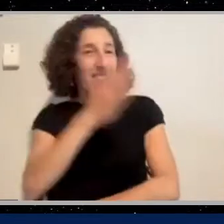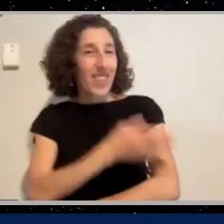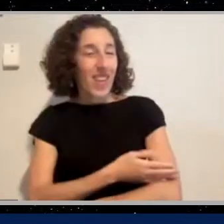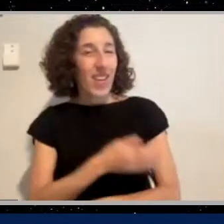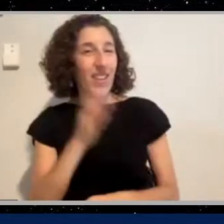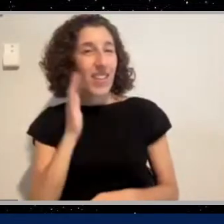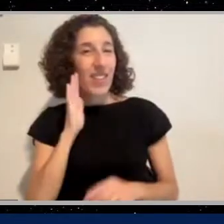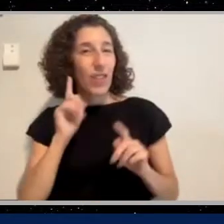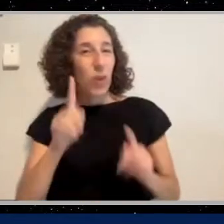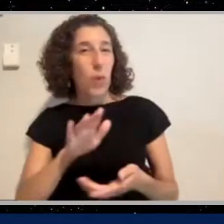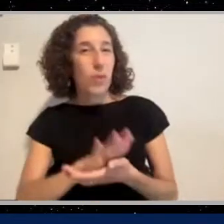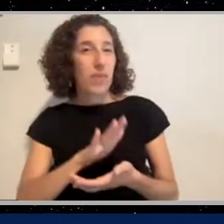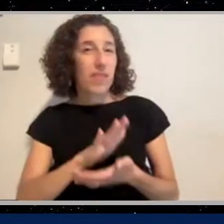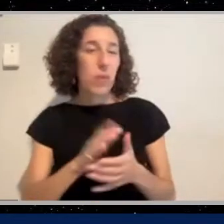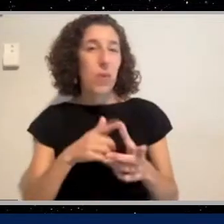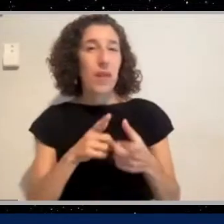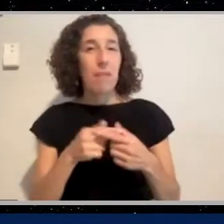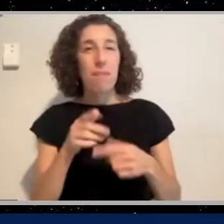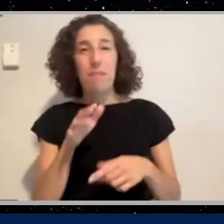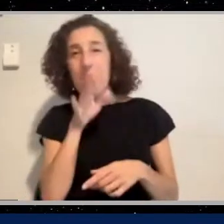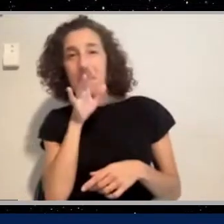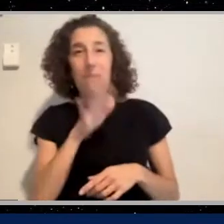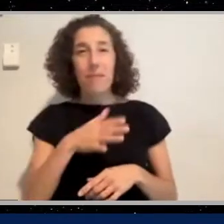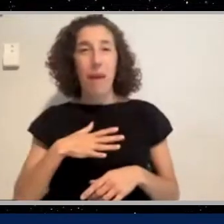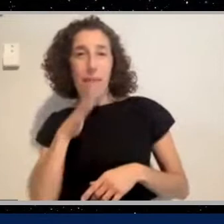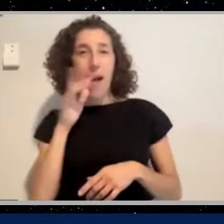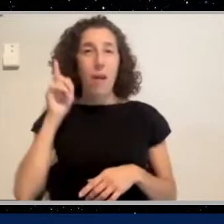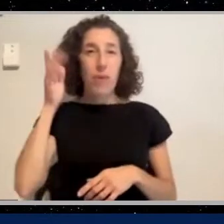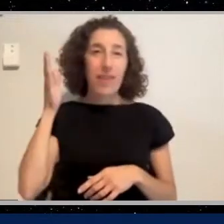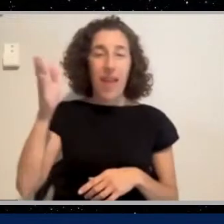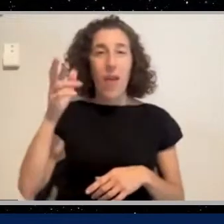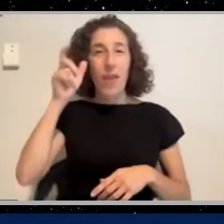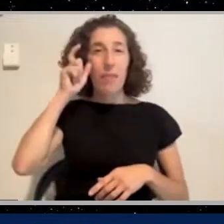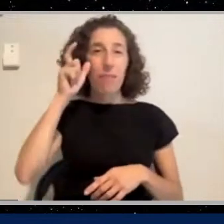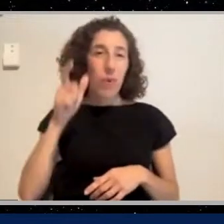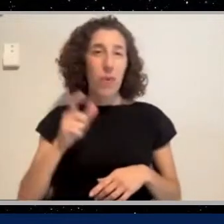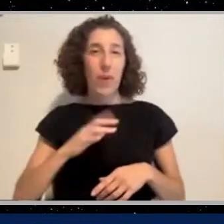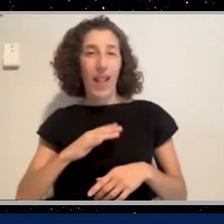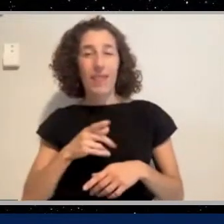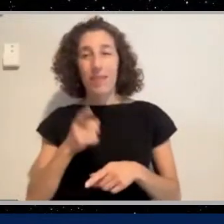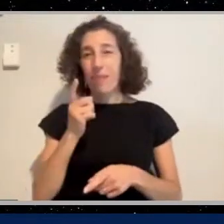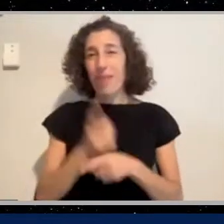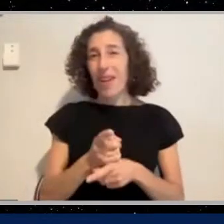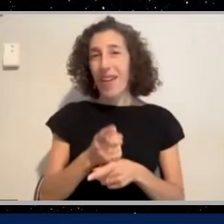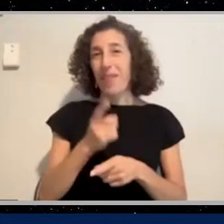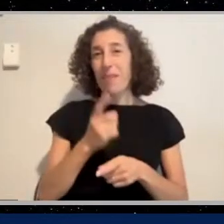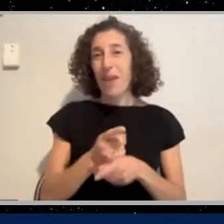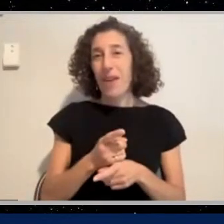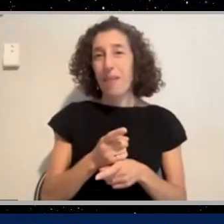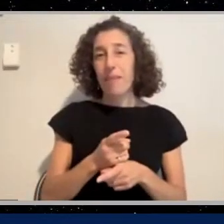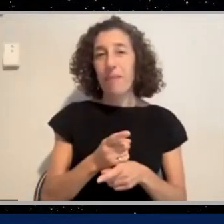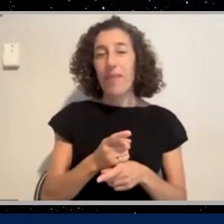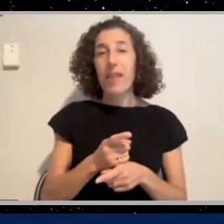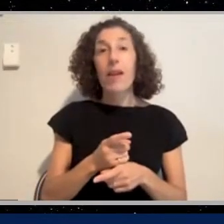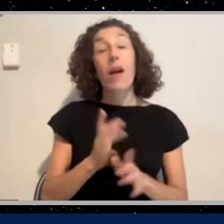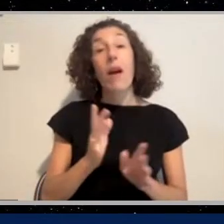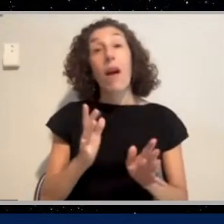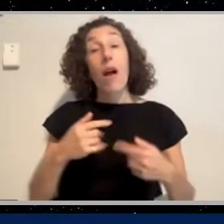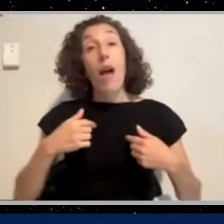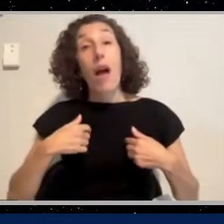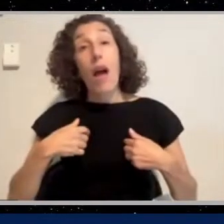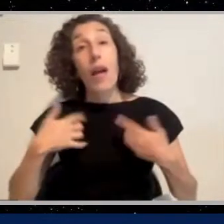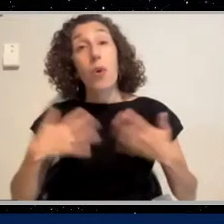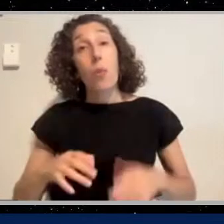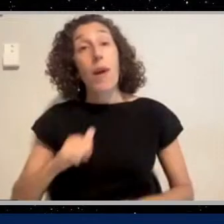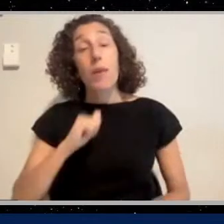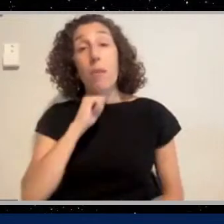rights. Yeah, I hope so. I hope so. I know at some point I'm gonna be the uncool mom, but I want to be the Right.